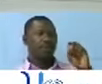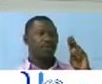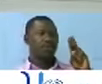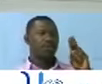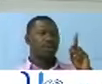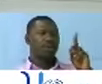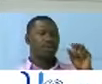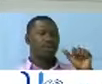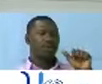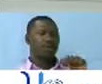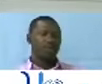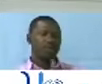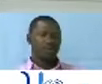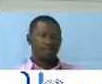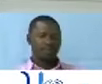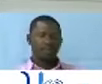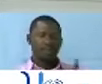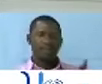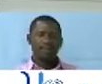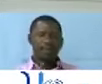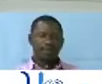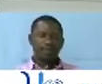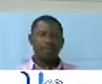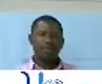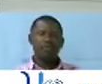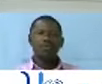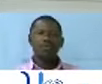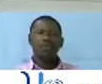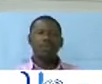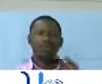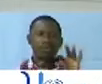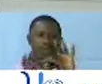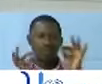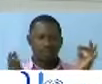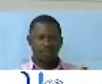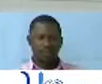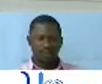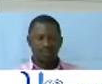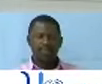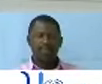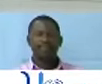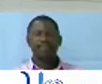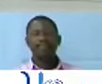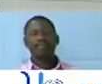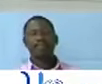Mrs. Bensouda ak man ci sama bop ñu tassé kurel gogu. The team also met